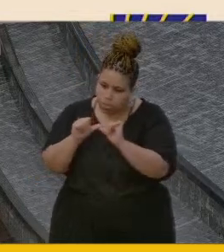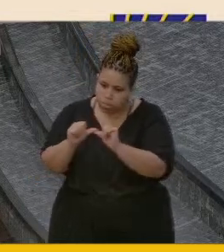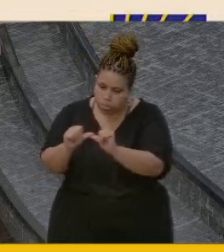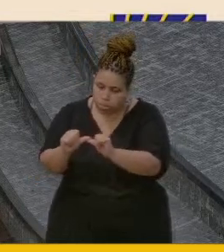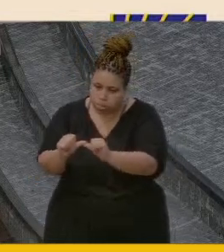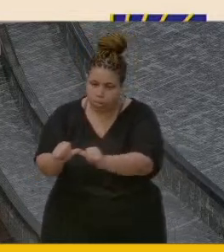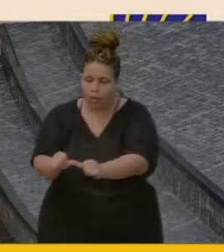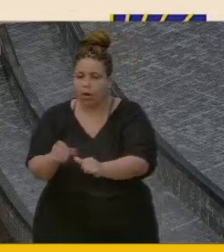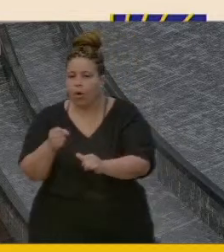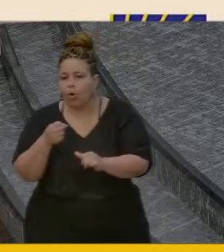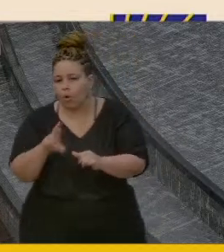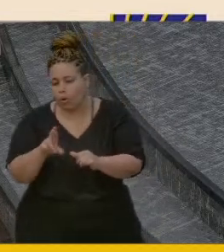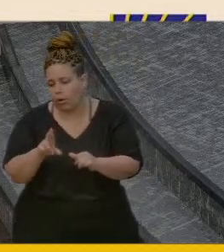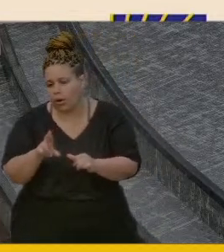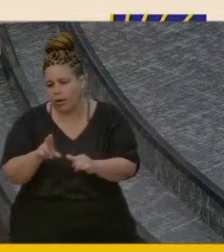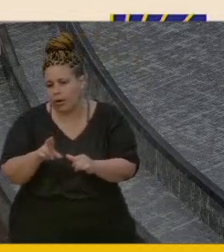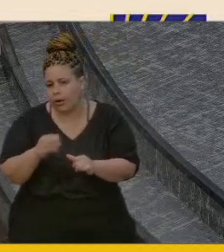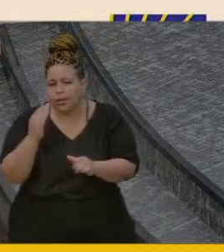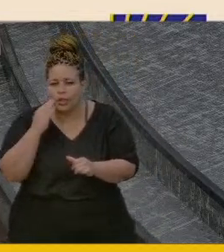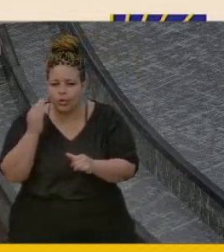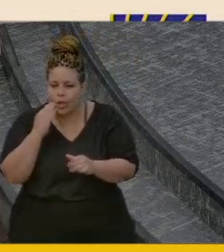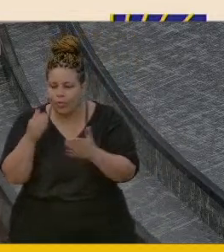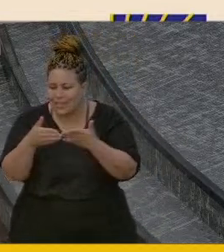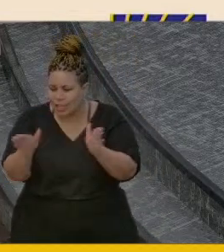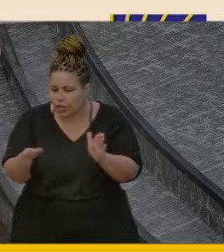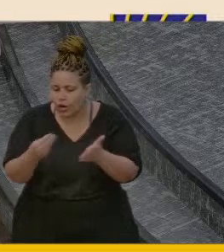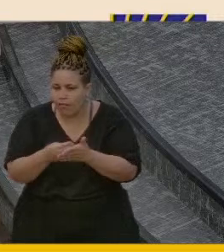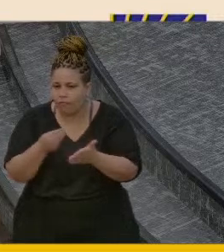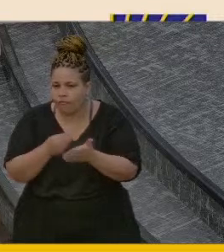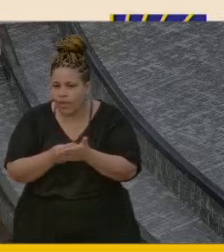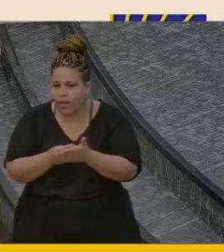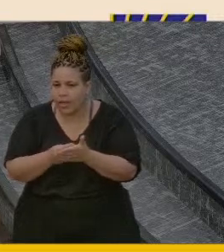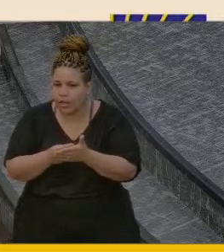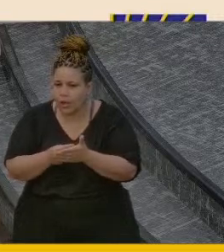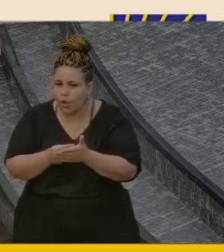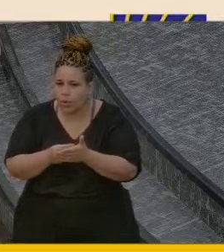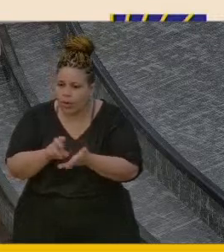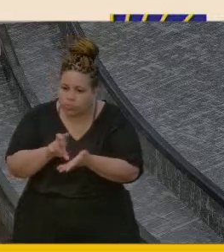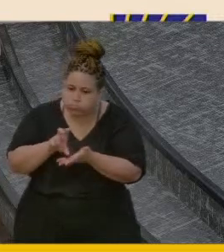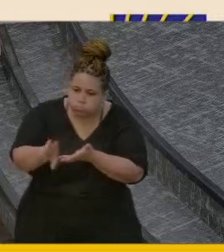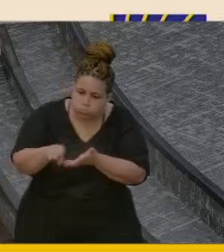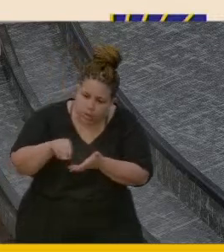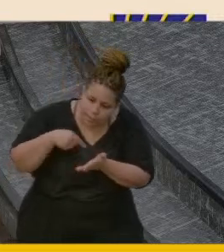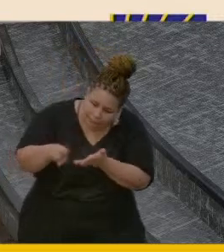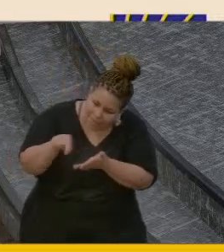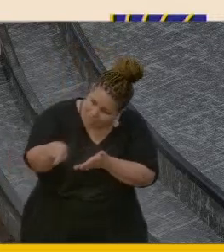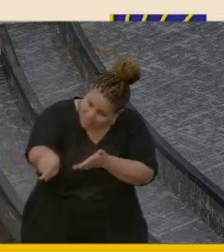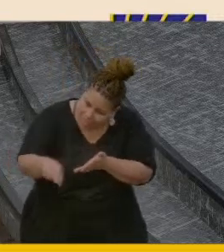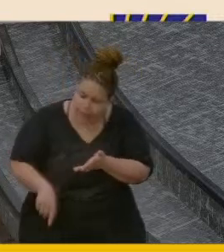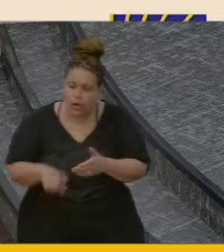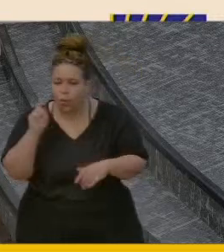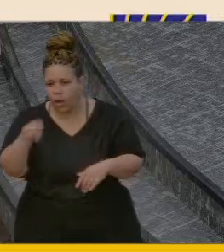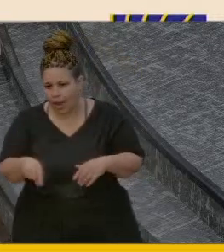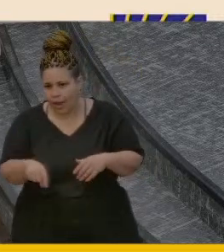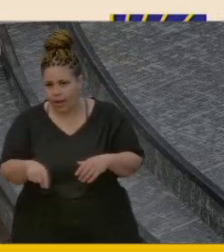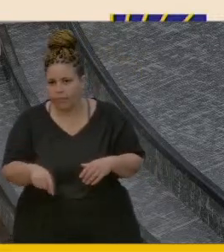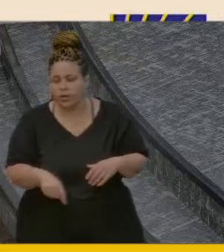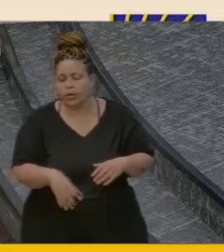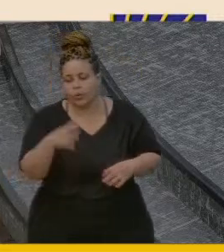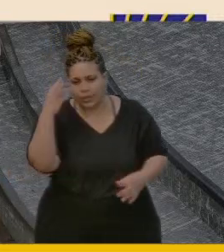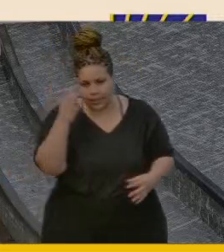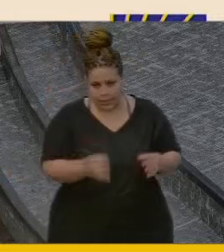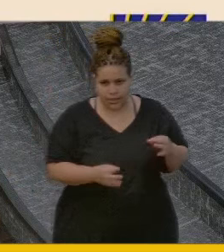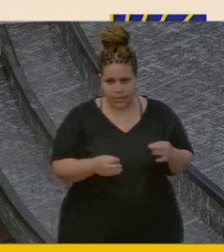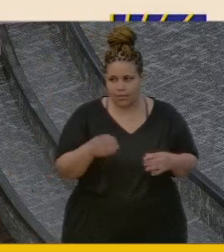general fund. All I can say is we'll have to operate year by year and look at the budget and make those decisions once we know what the